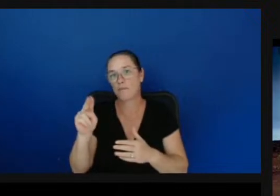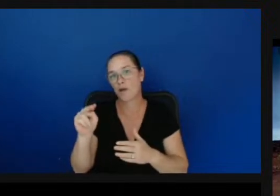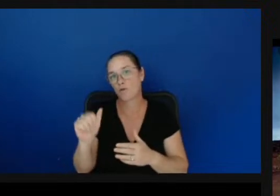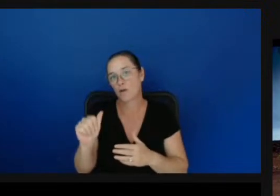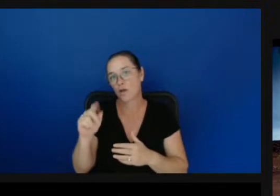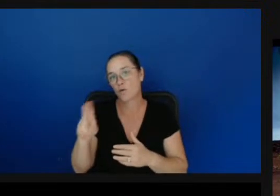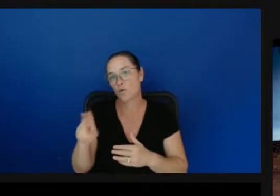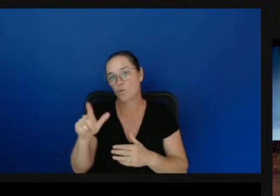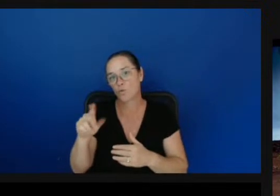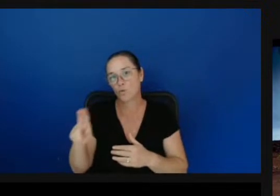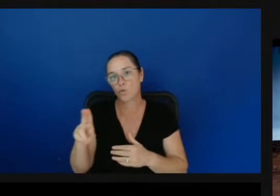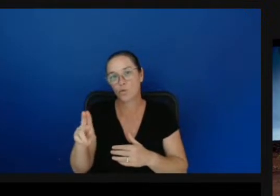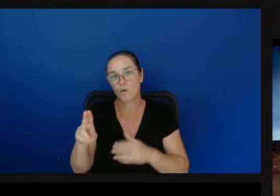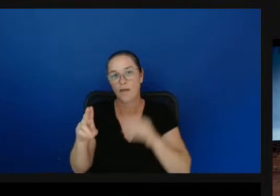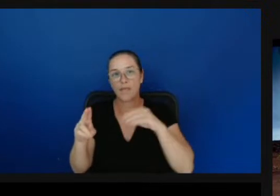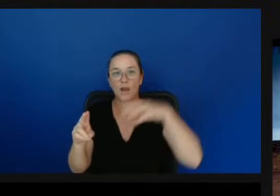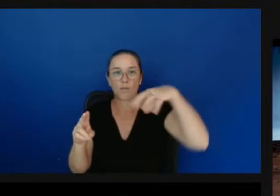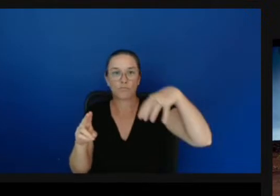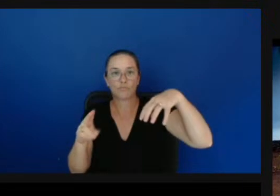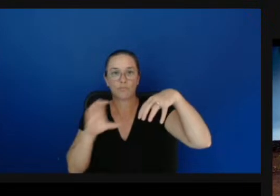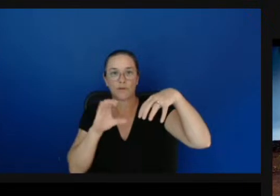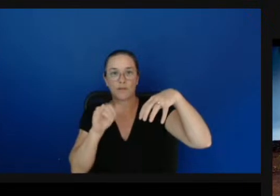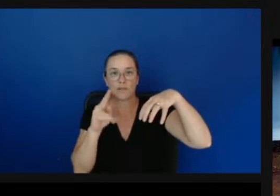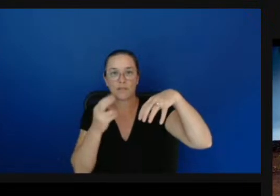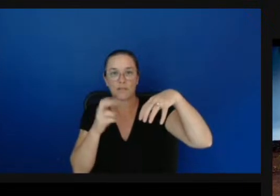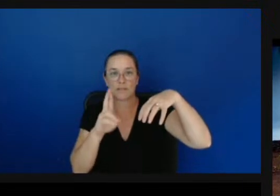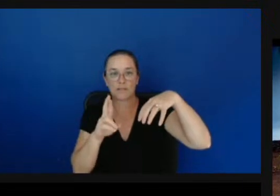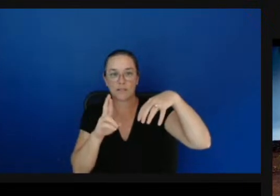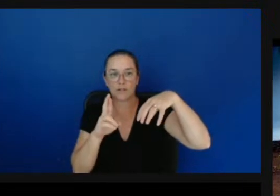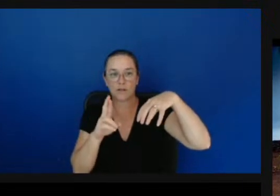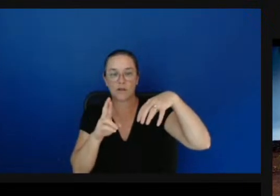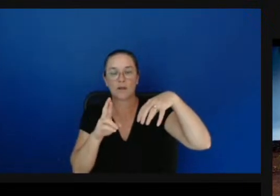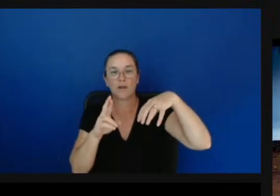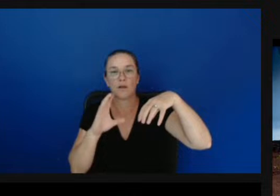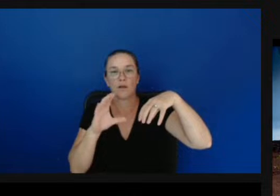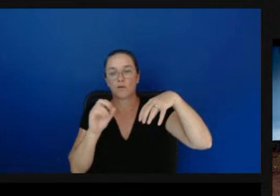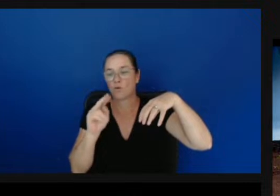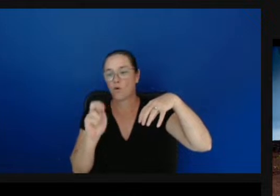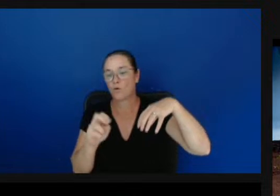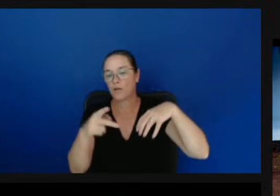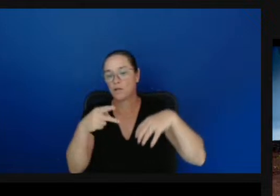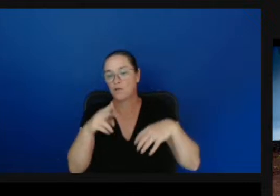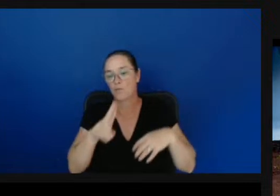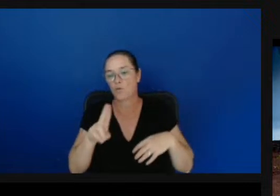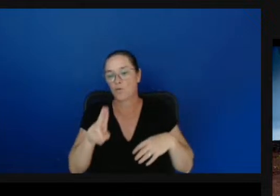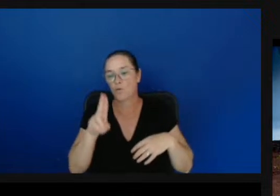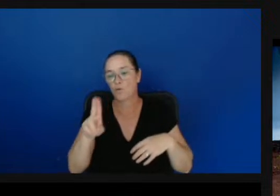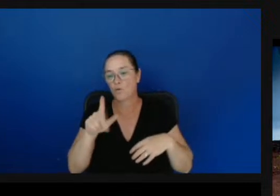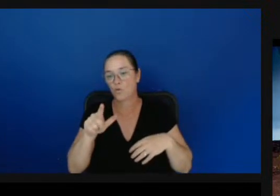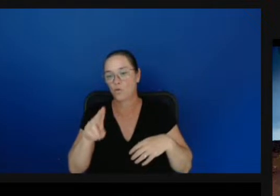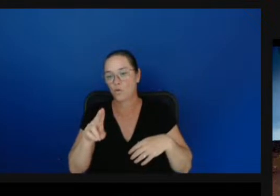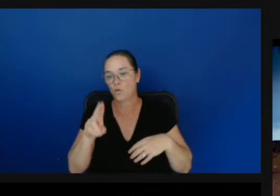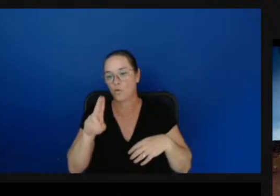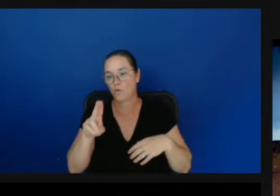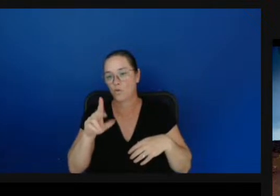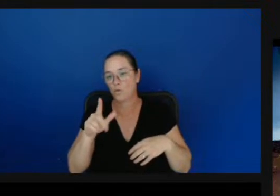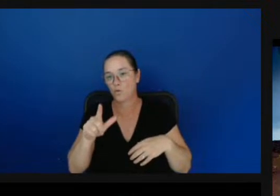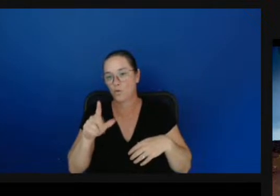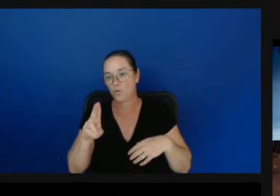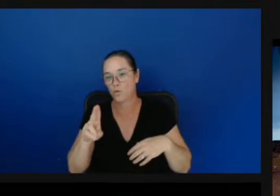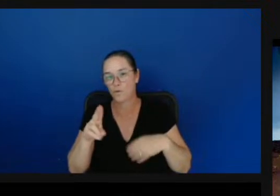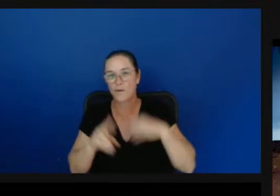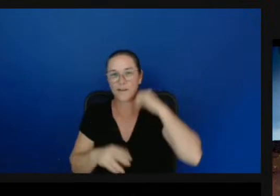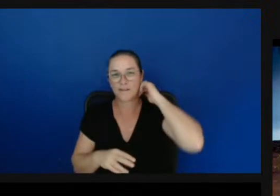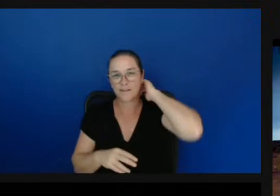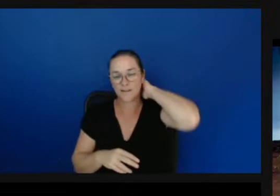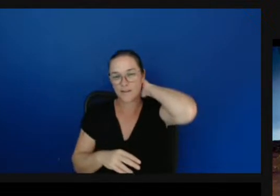Here's that cinder cone next to it, which is called Pu'u Hulu Hulu, like the streaming service. All through there. So,